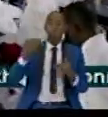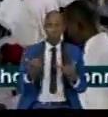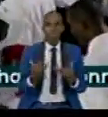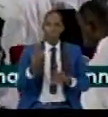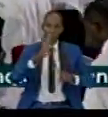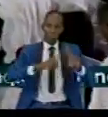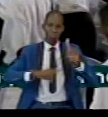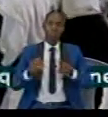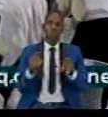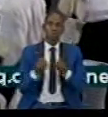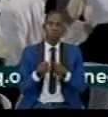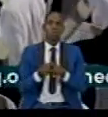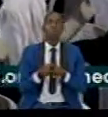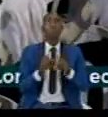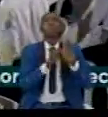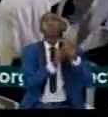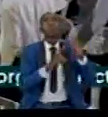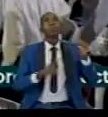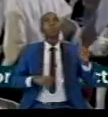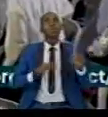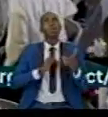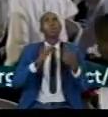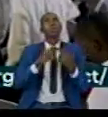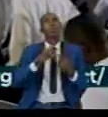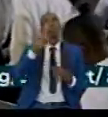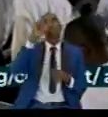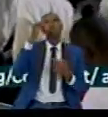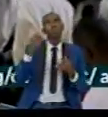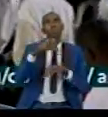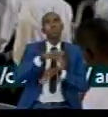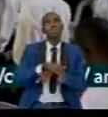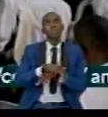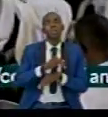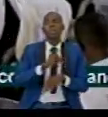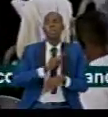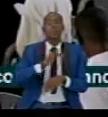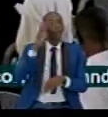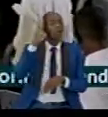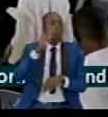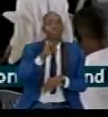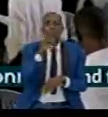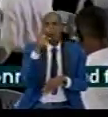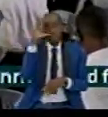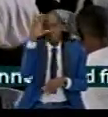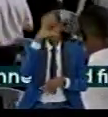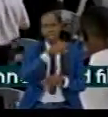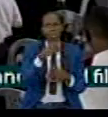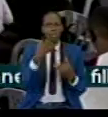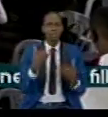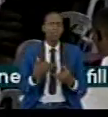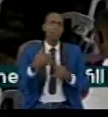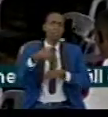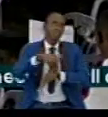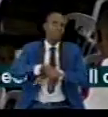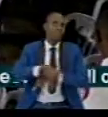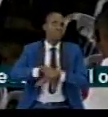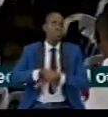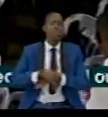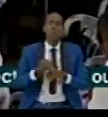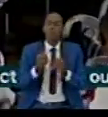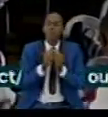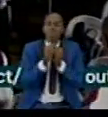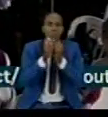are not allow This Night To Go by to pass me without having